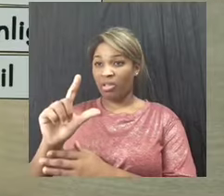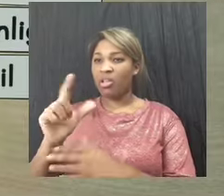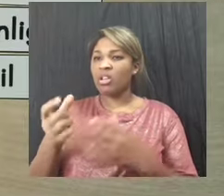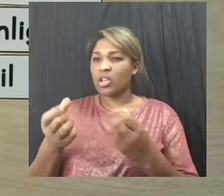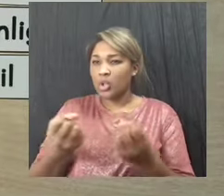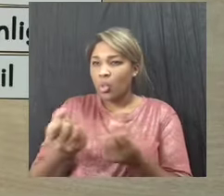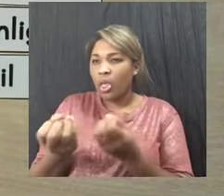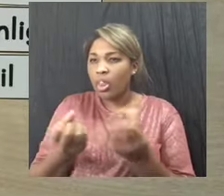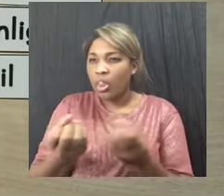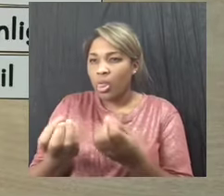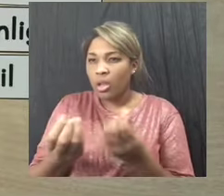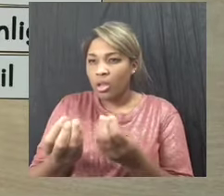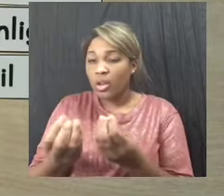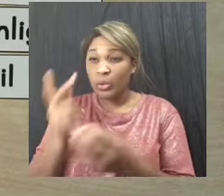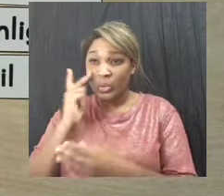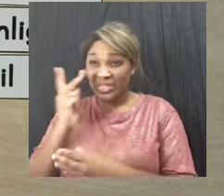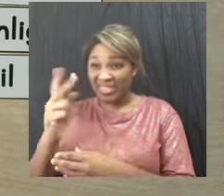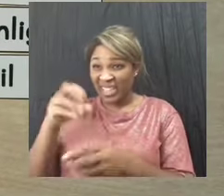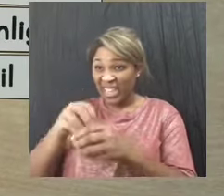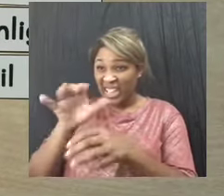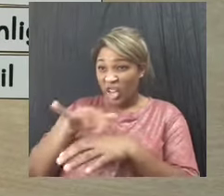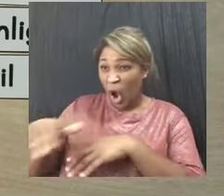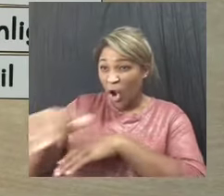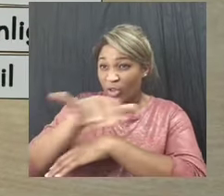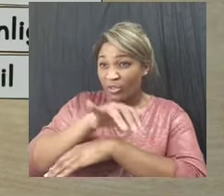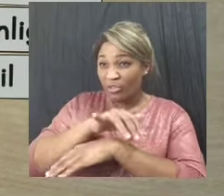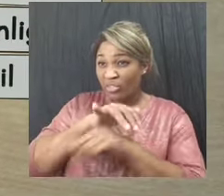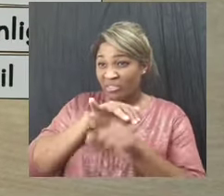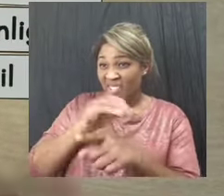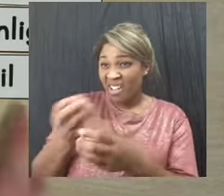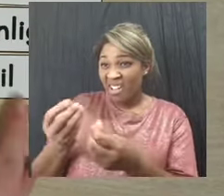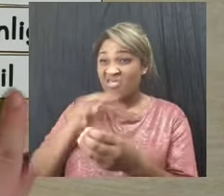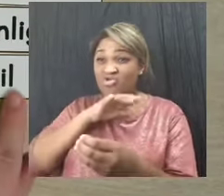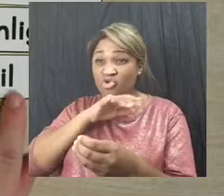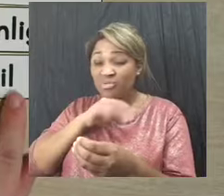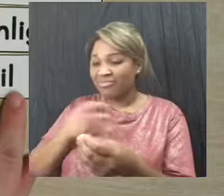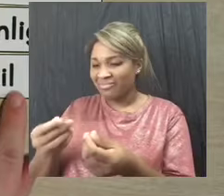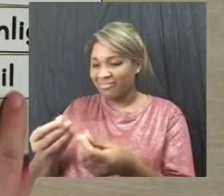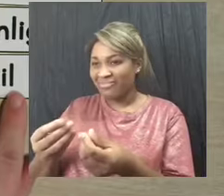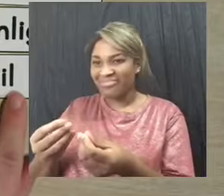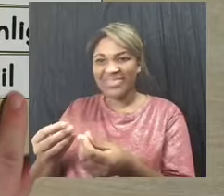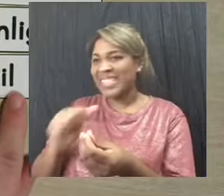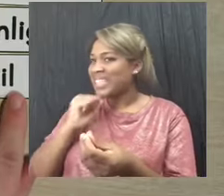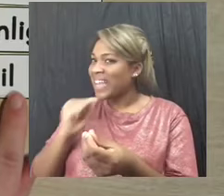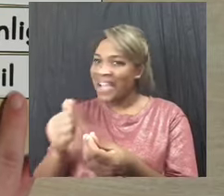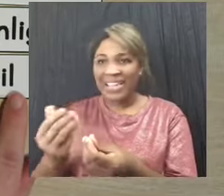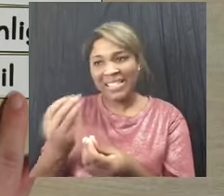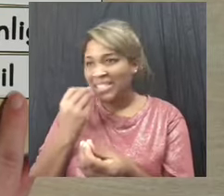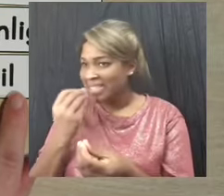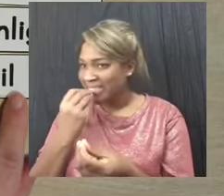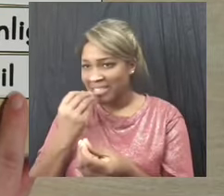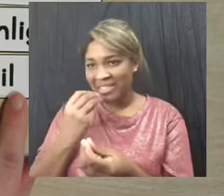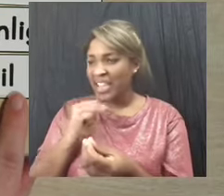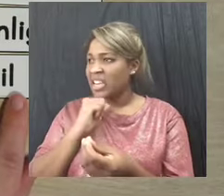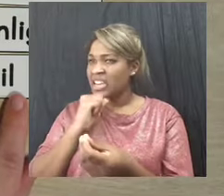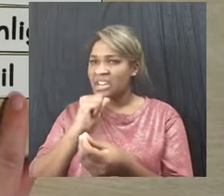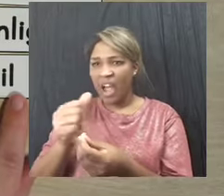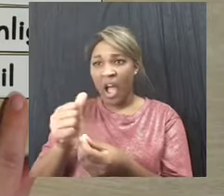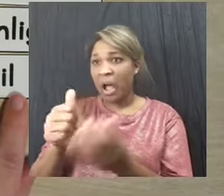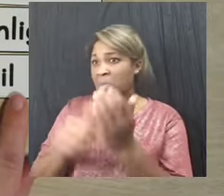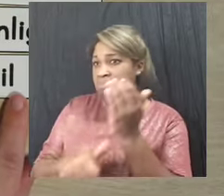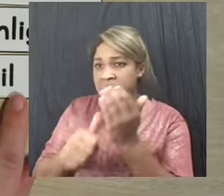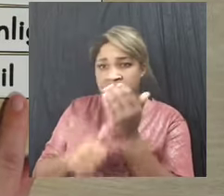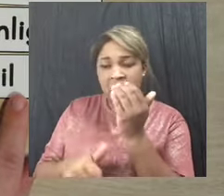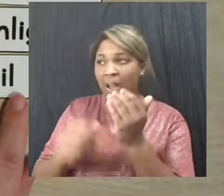the dirt that you see in the yard, that is not something that's eating. It's not something that's getting rid of waste. It's